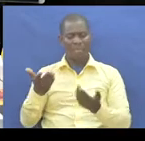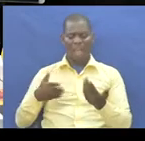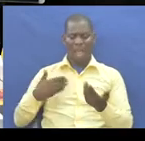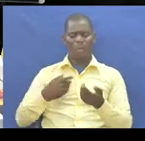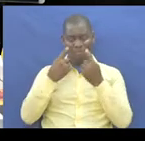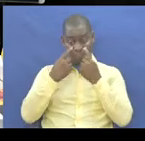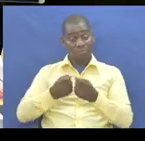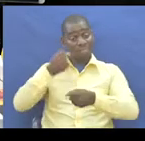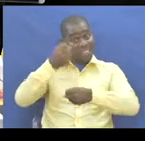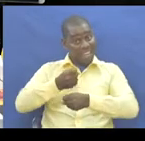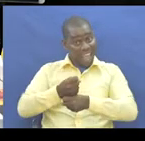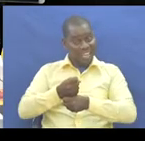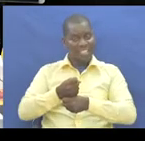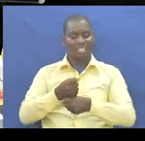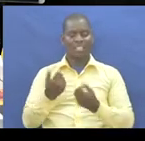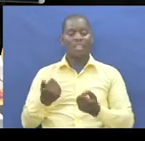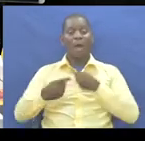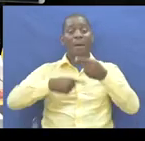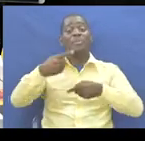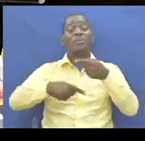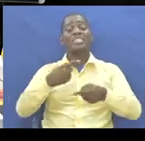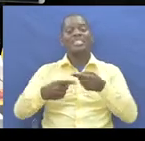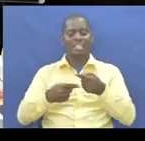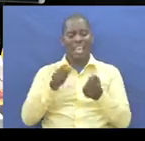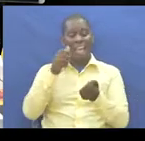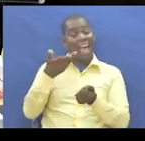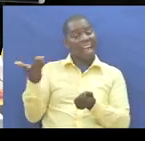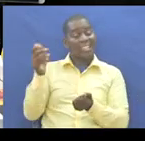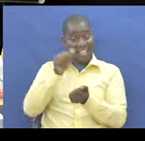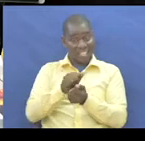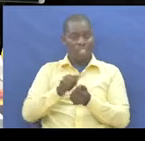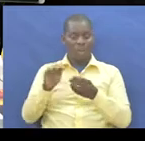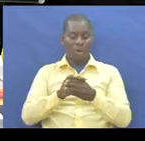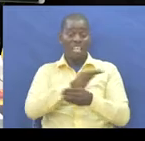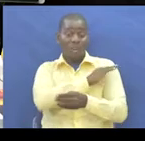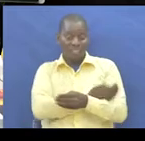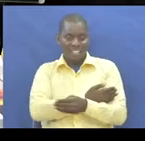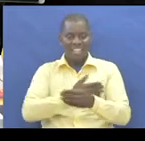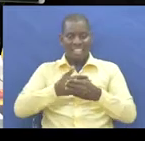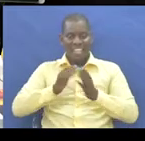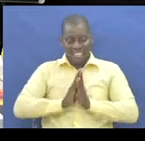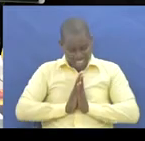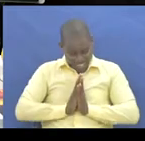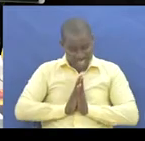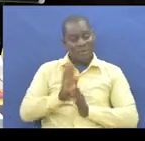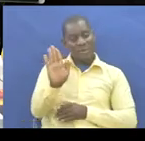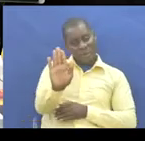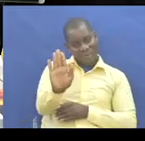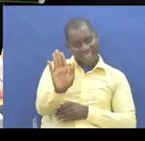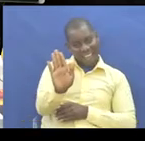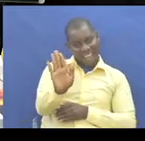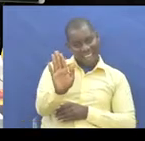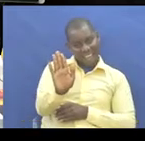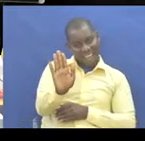life. So get staged. Next time once we meet you, we'll just start looking what you have done, and then we'll proceed with